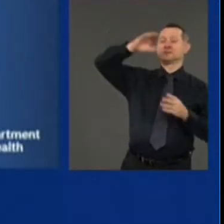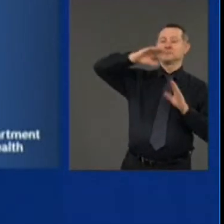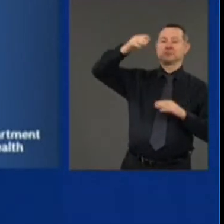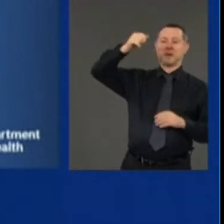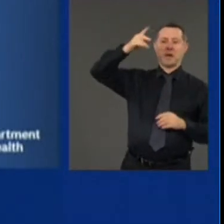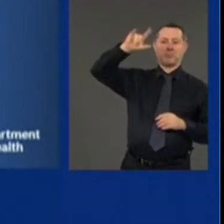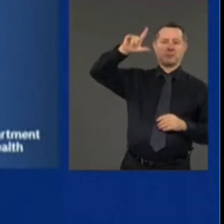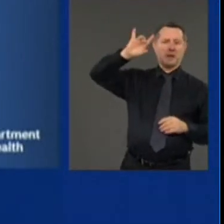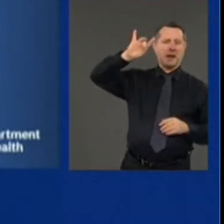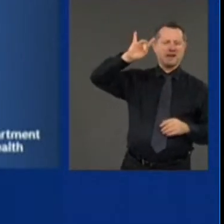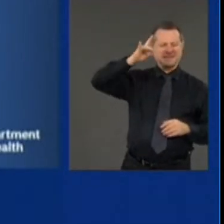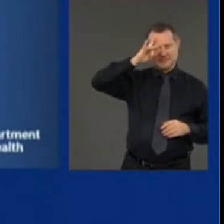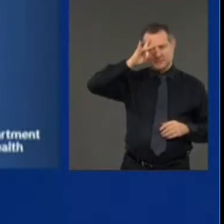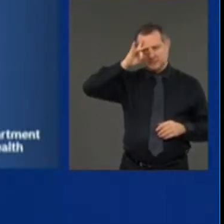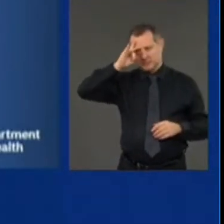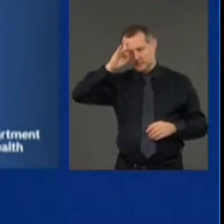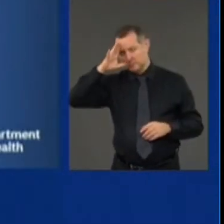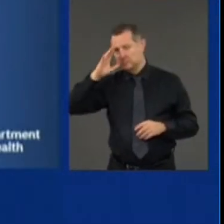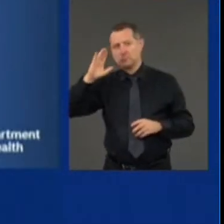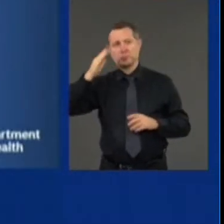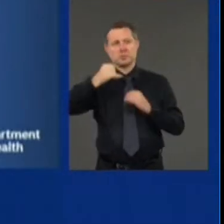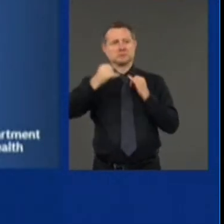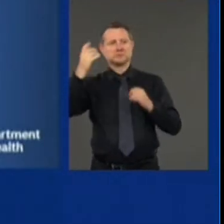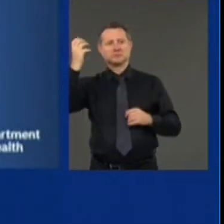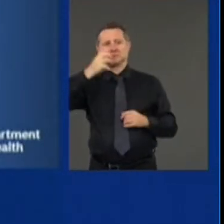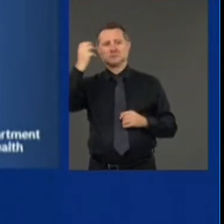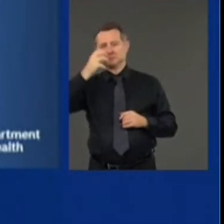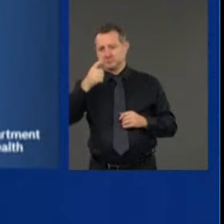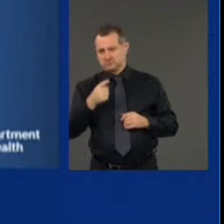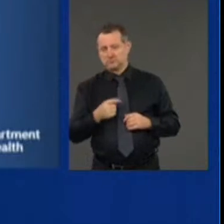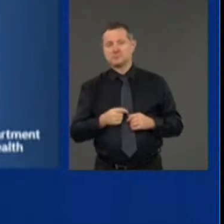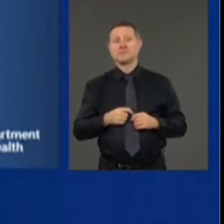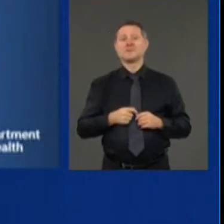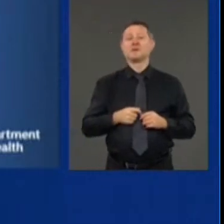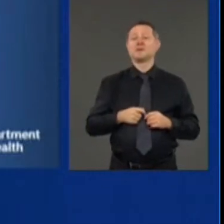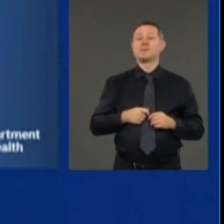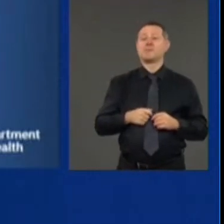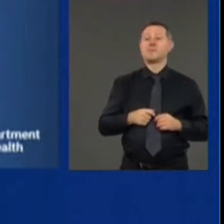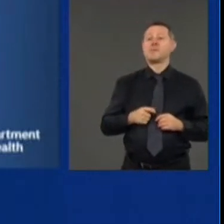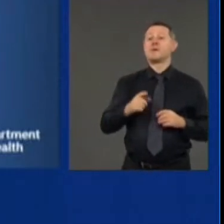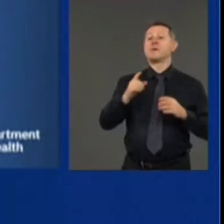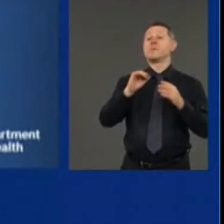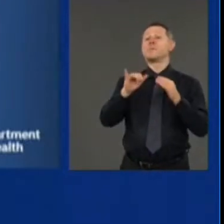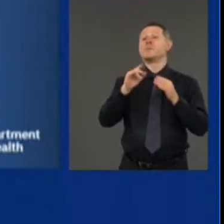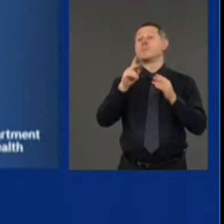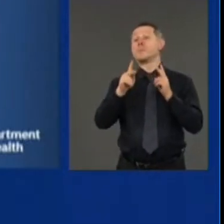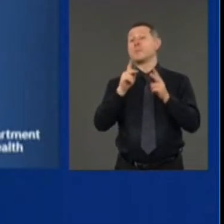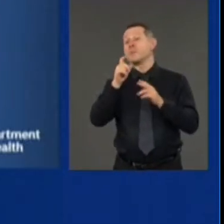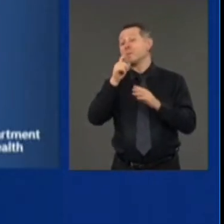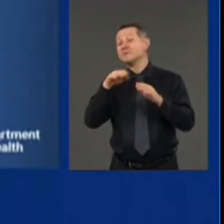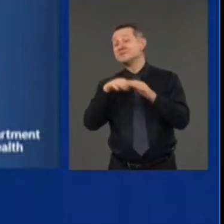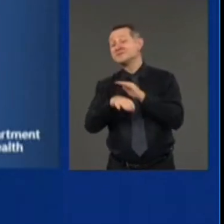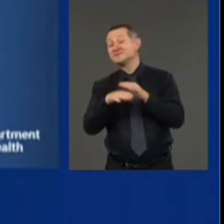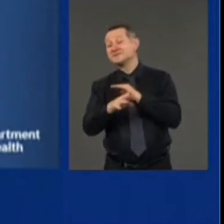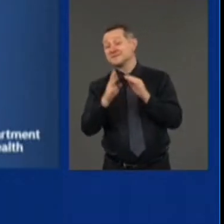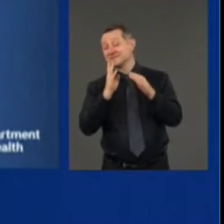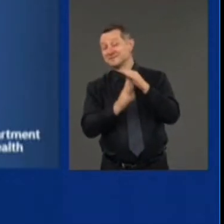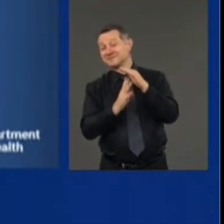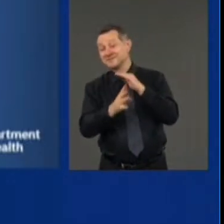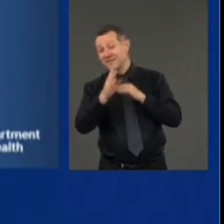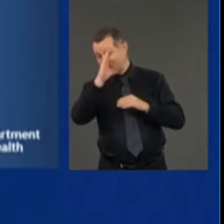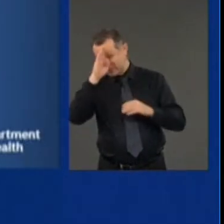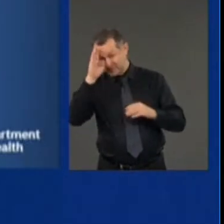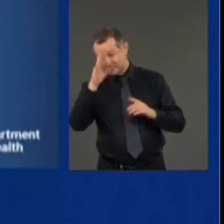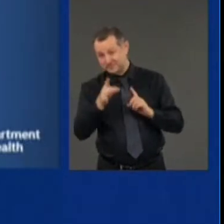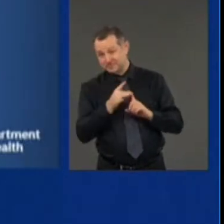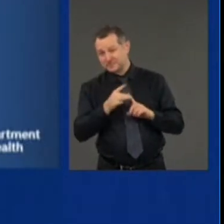blue line there. The peak in admissions of COVID-positive hospital patients occurred on April 14th. That's the